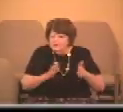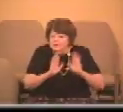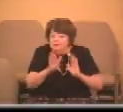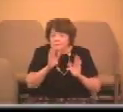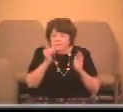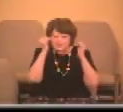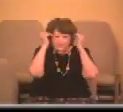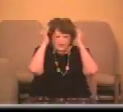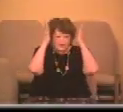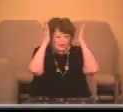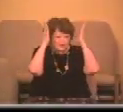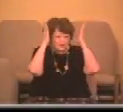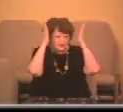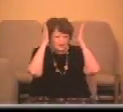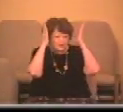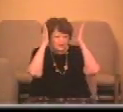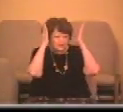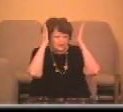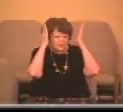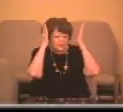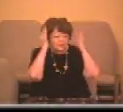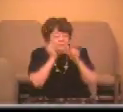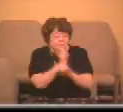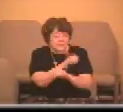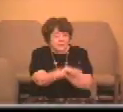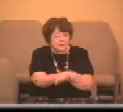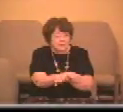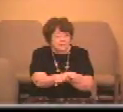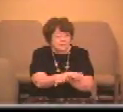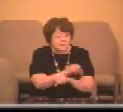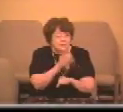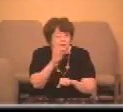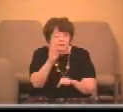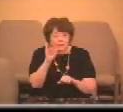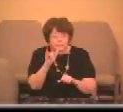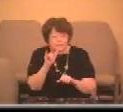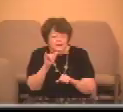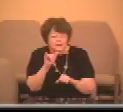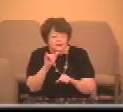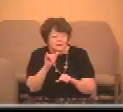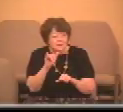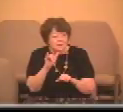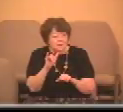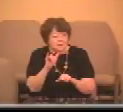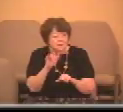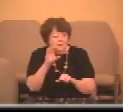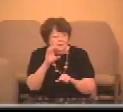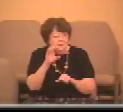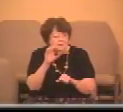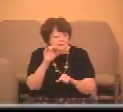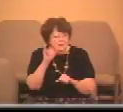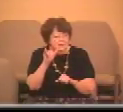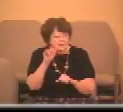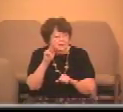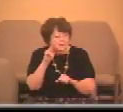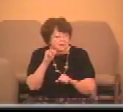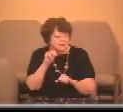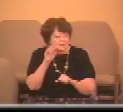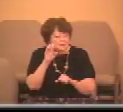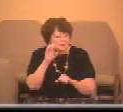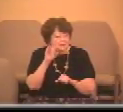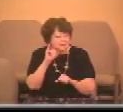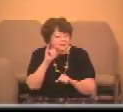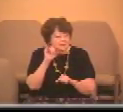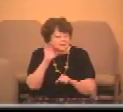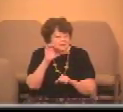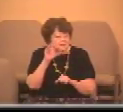hope to be overcome by cynicism. Stay hopeful. And not just